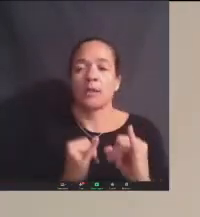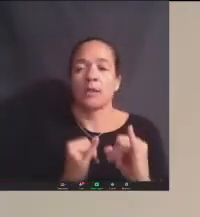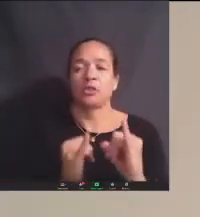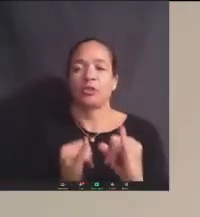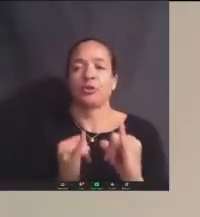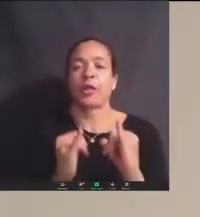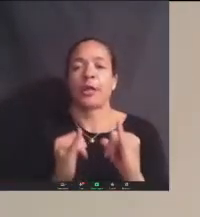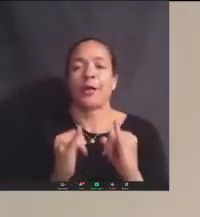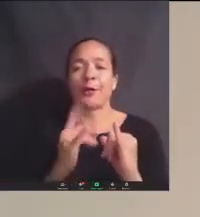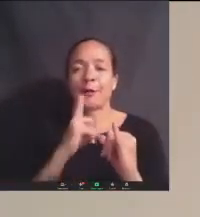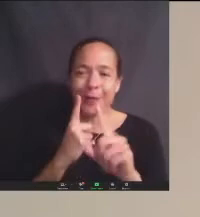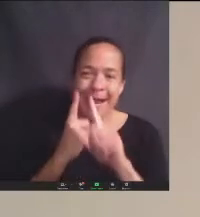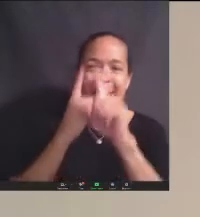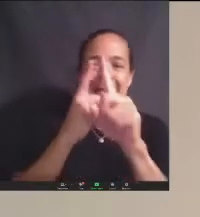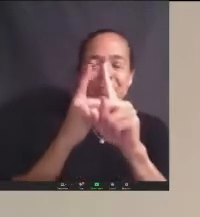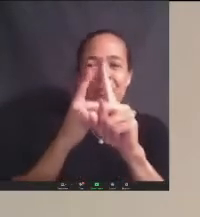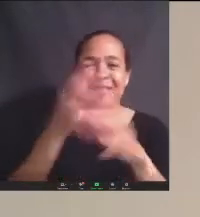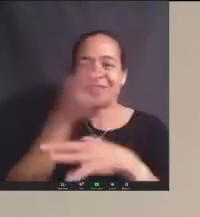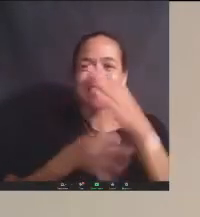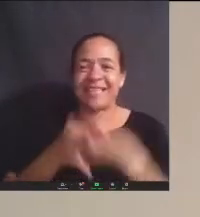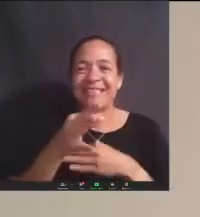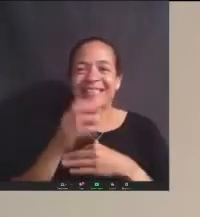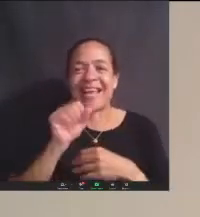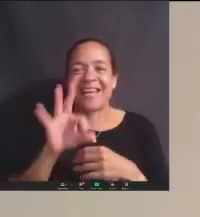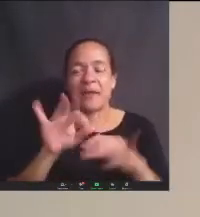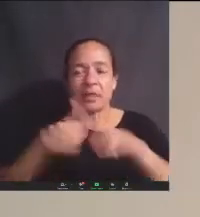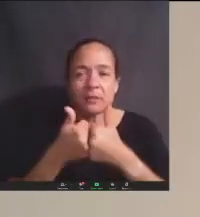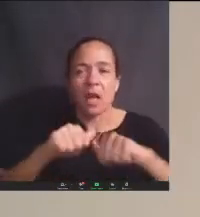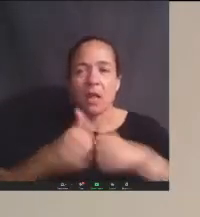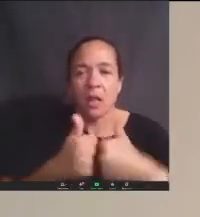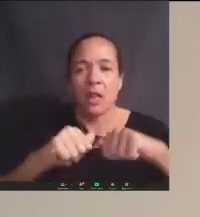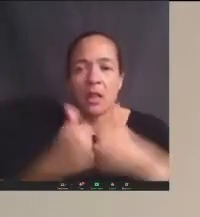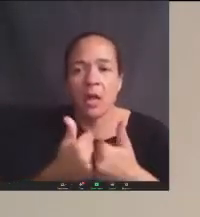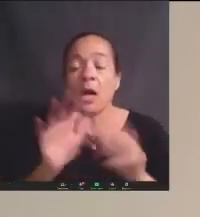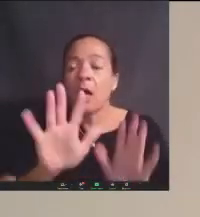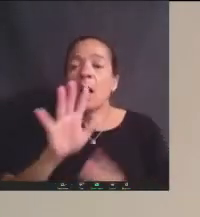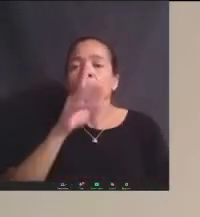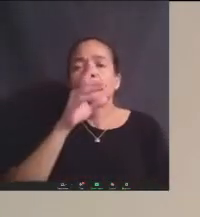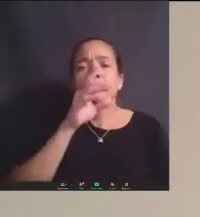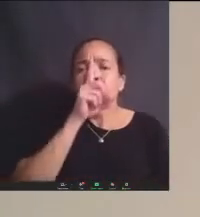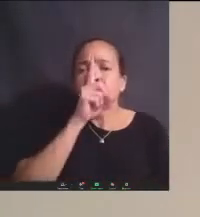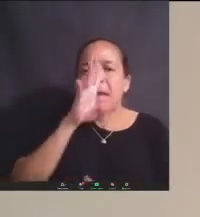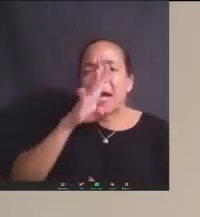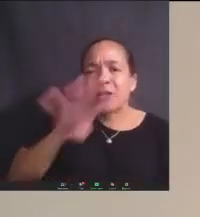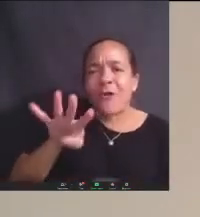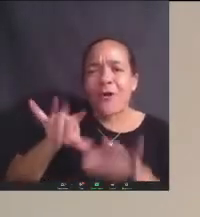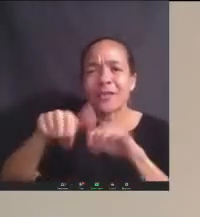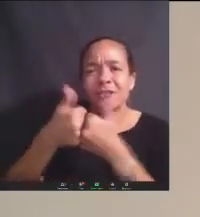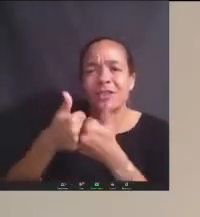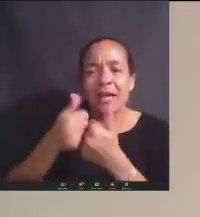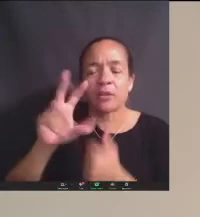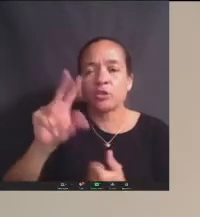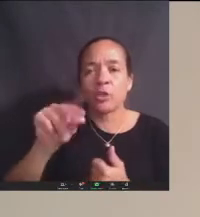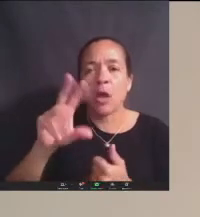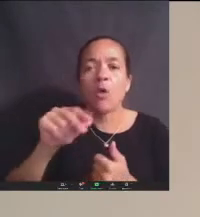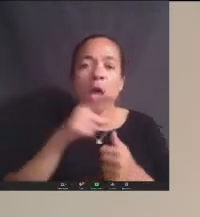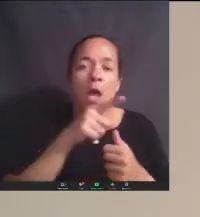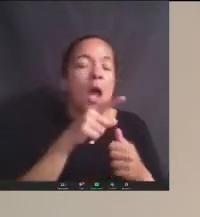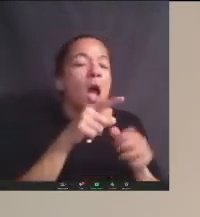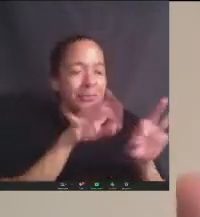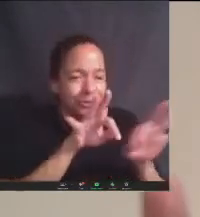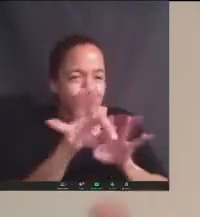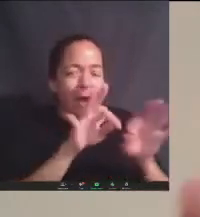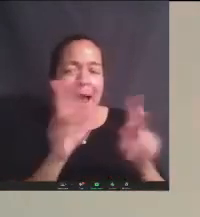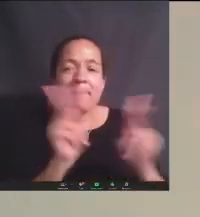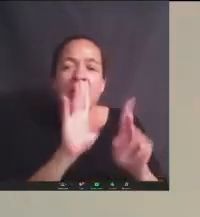challenges and setbacks and all that kind of stuff. And again, don't ignore those challenges, but define people by their aspirations before getting into their